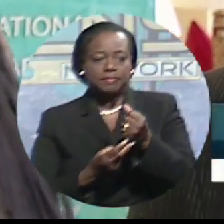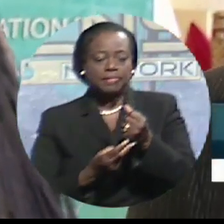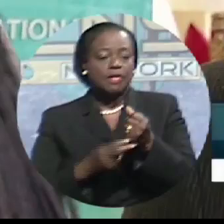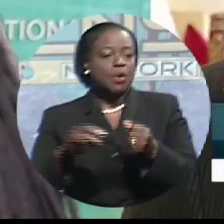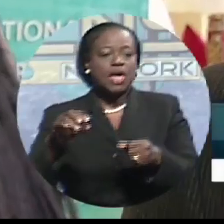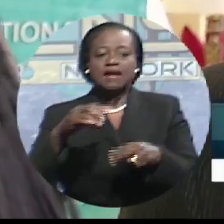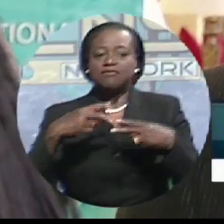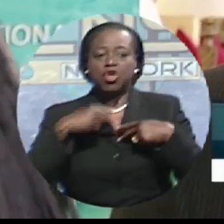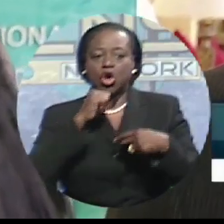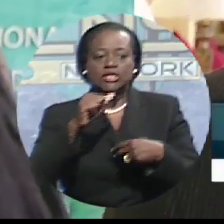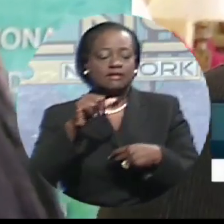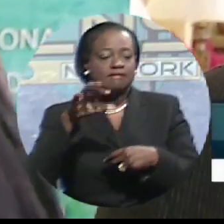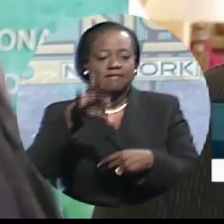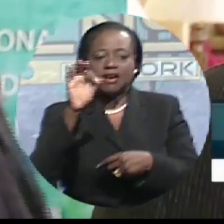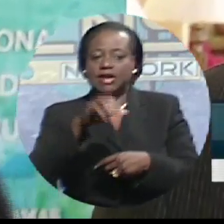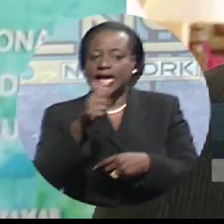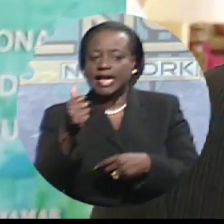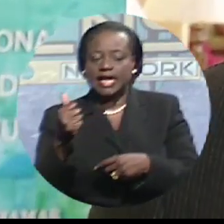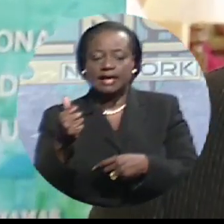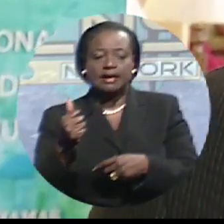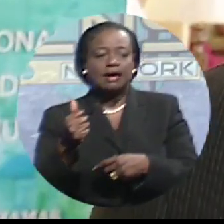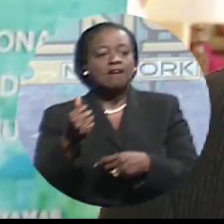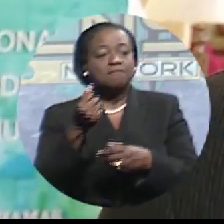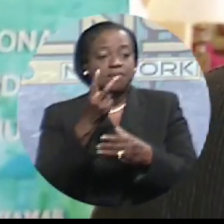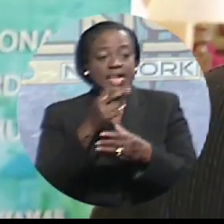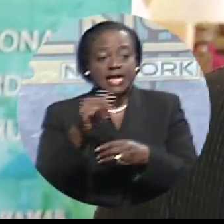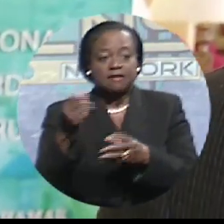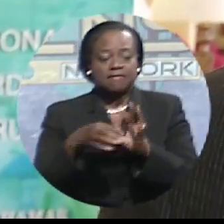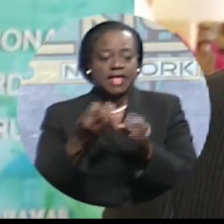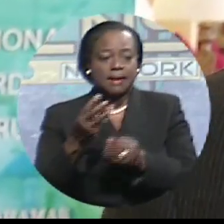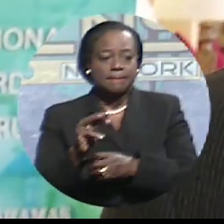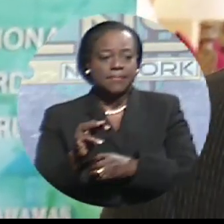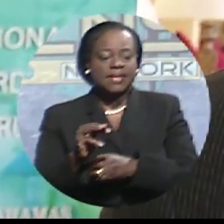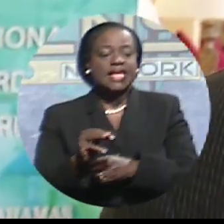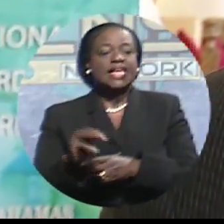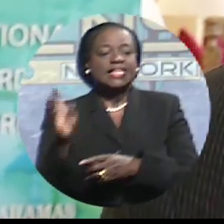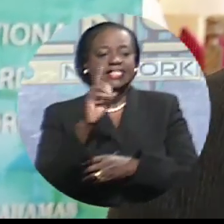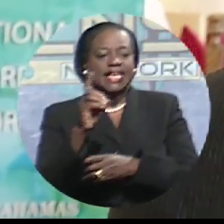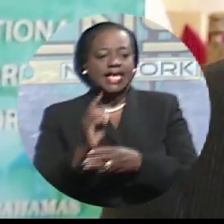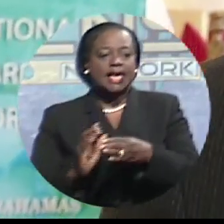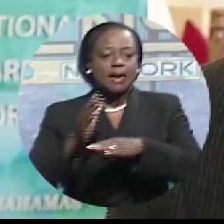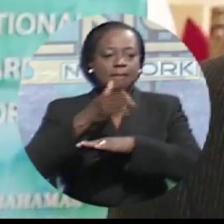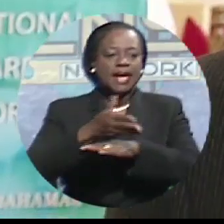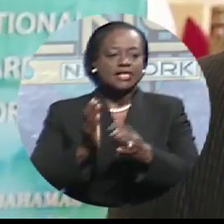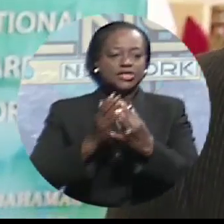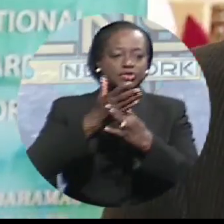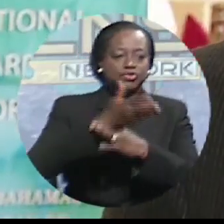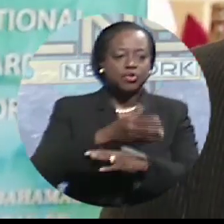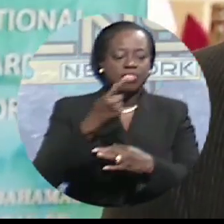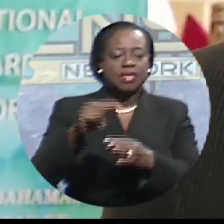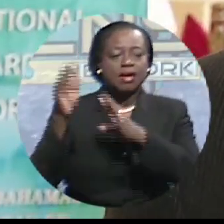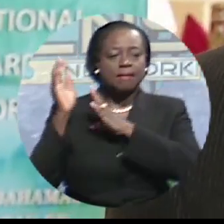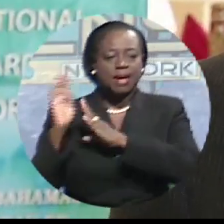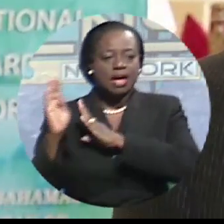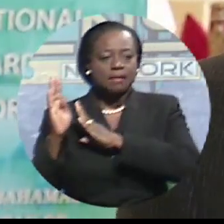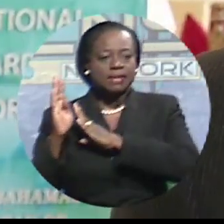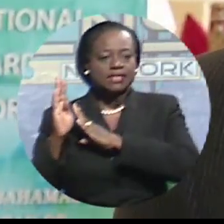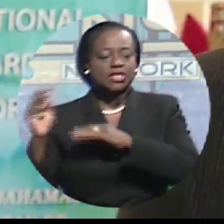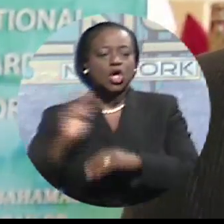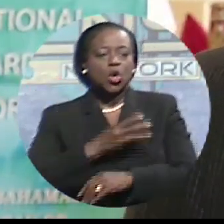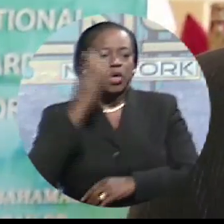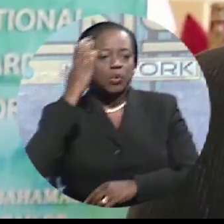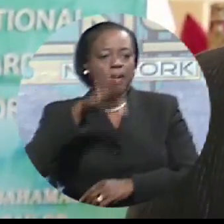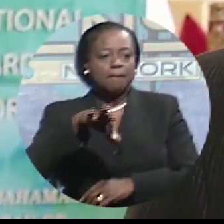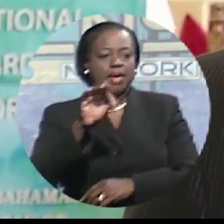of either. Dengue is something that we will often have pass through the Bahamas, not necessarily endemically transmitted, but we do know that we will